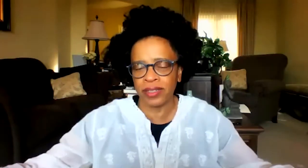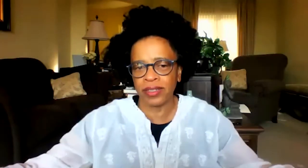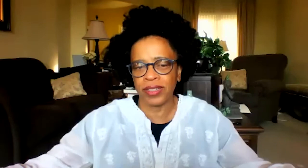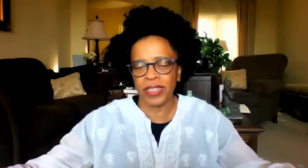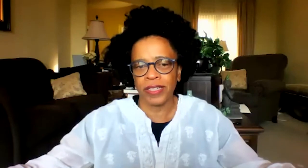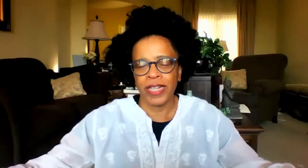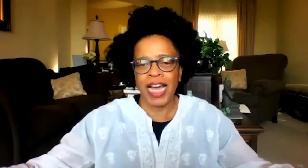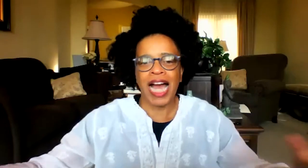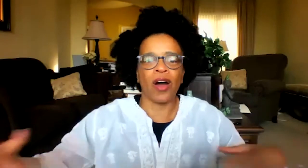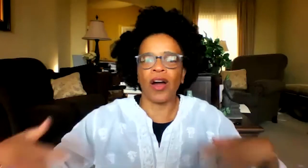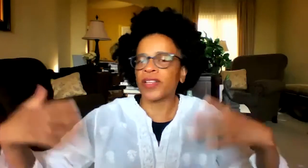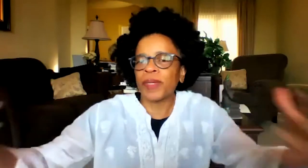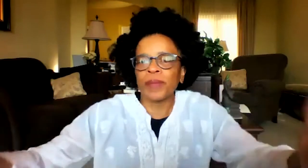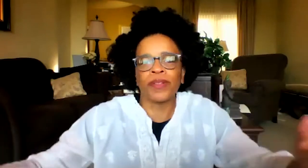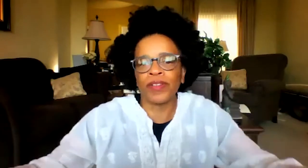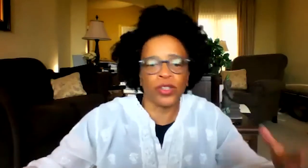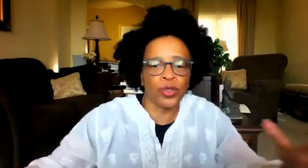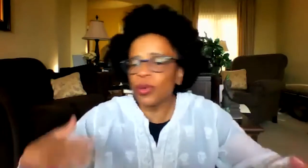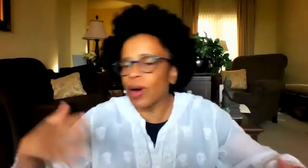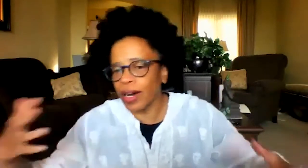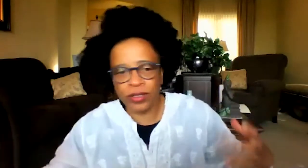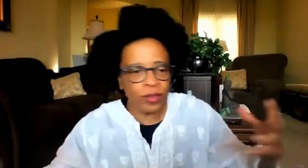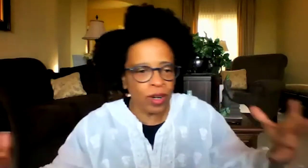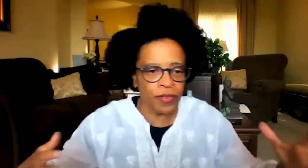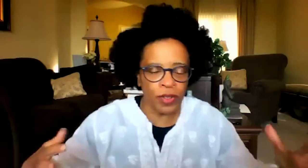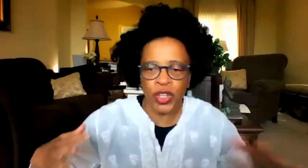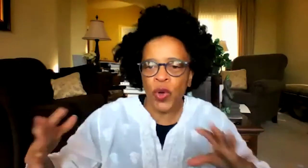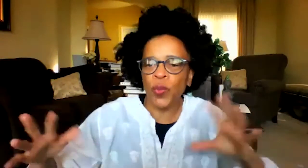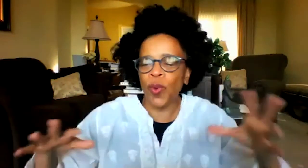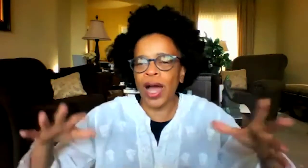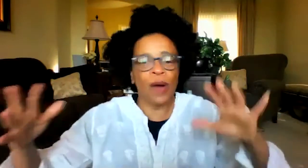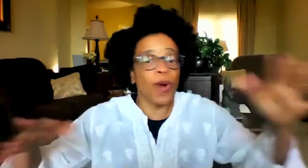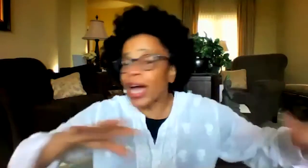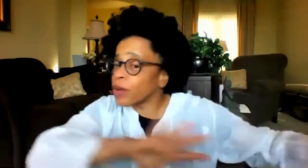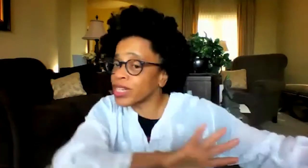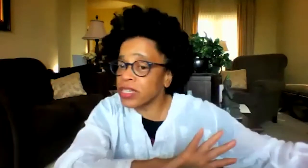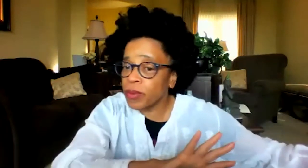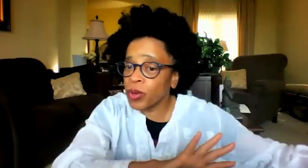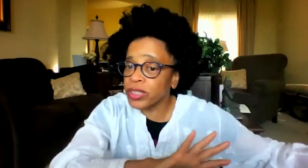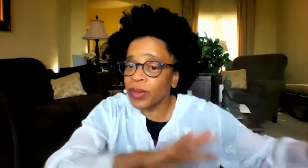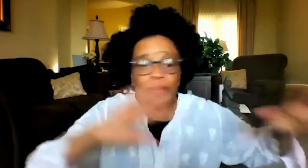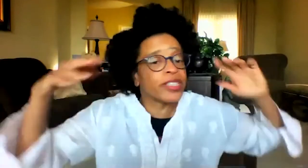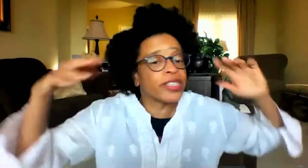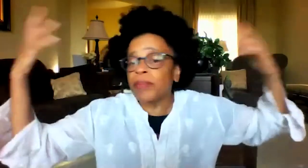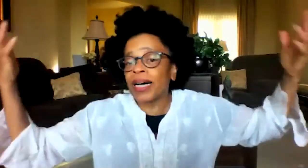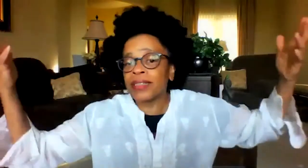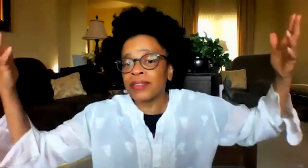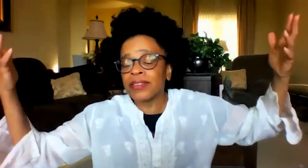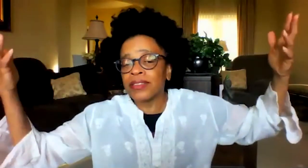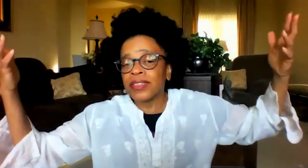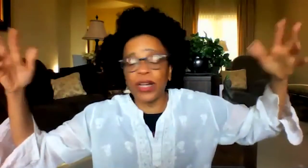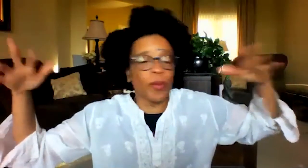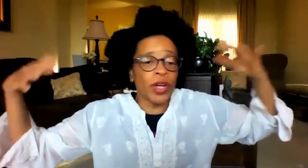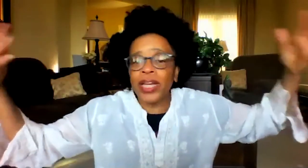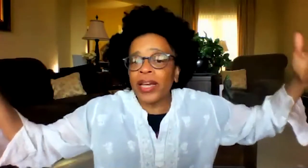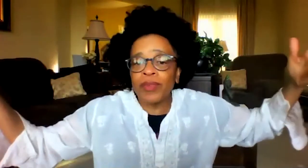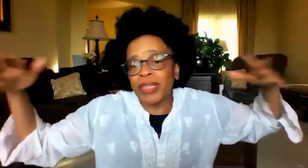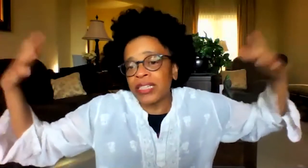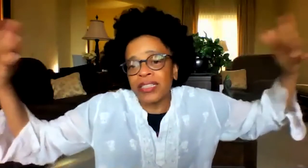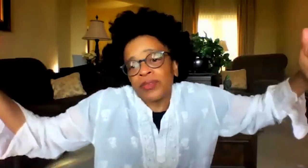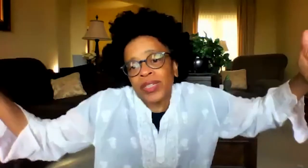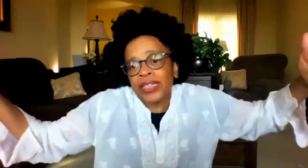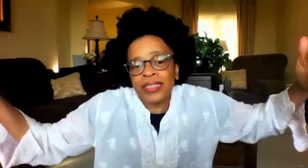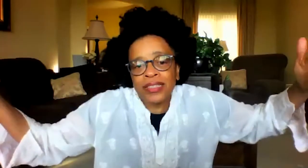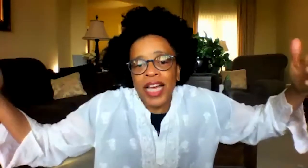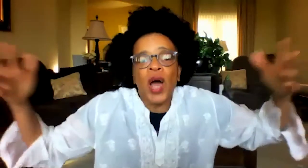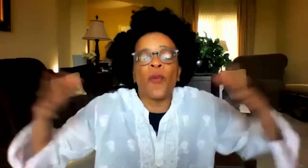sangha. How are the people of color? Who are folks? Why are we disproportionately white? Let's think about it. Are we okay with me?